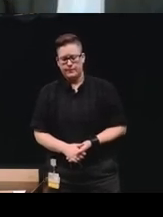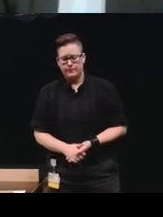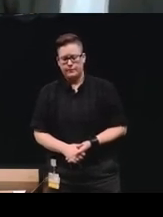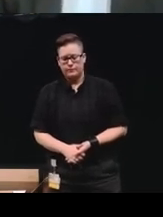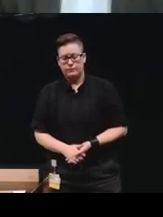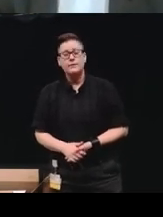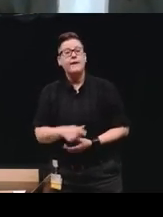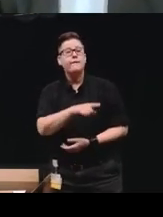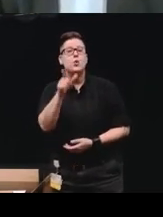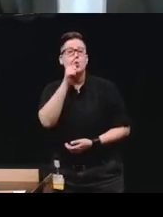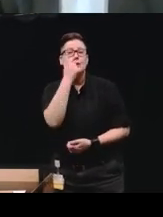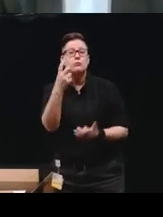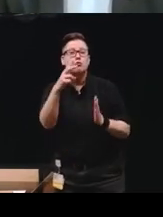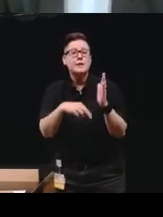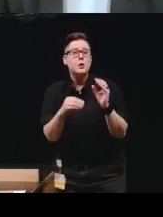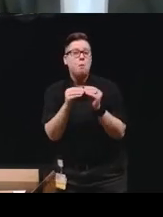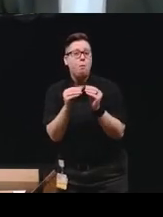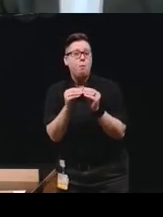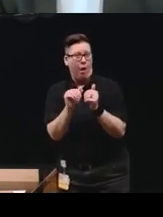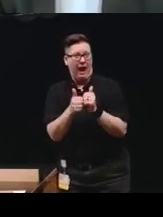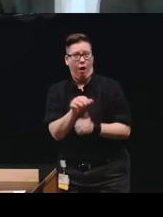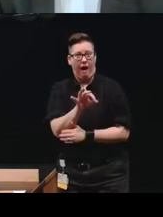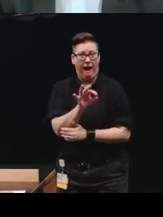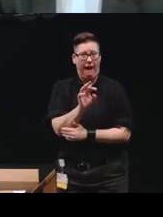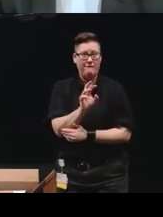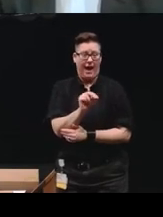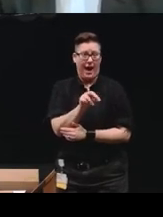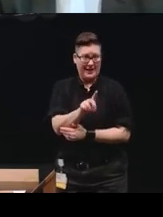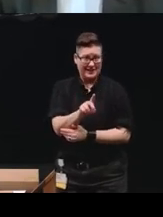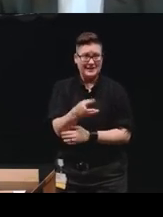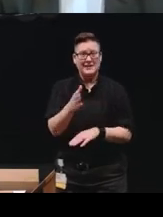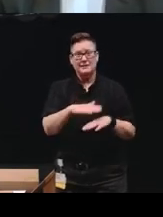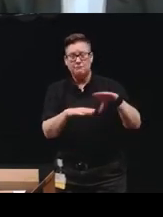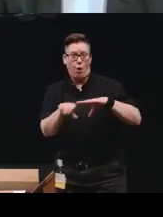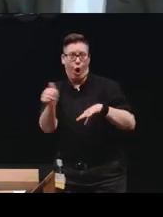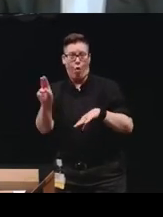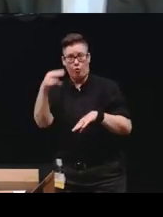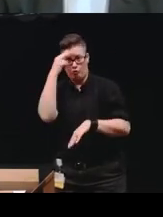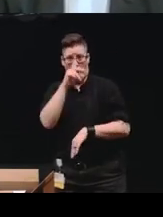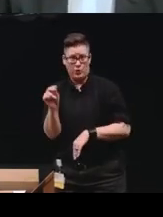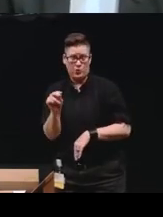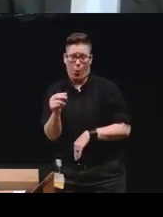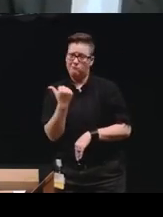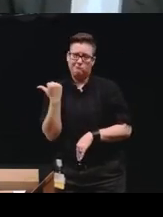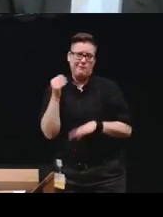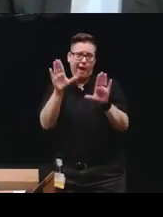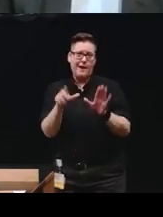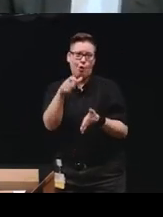For those of you interested in reading more about this intersection of FND and other neurologic comorbidities, here are some excellent articles